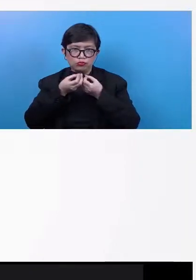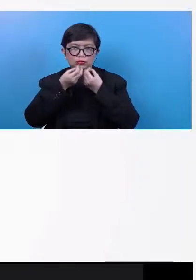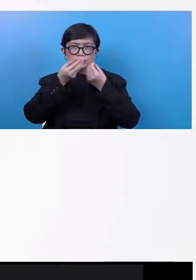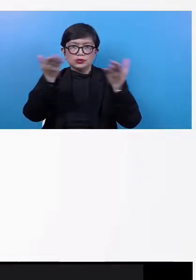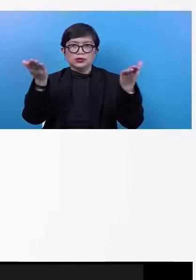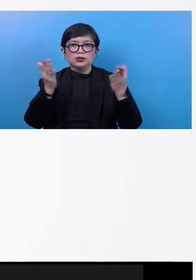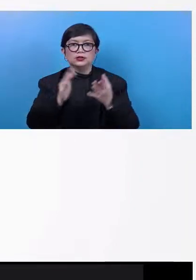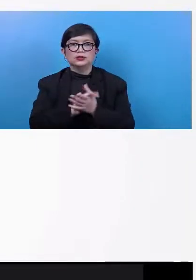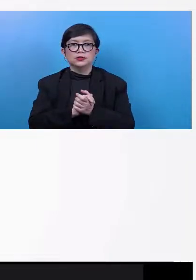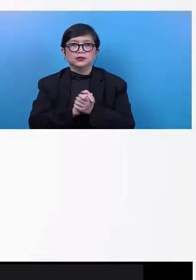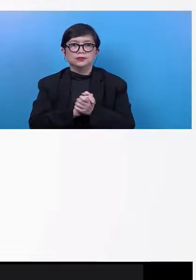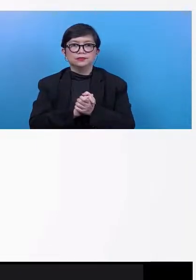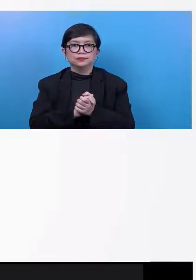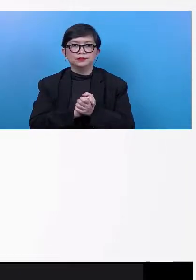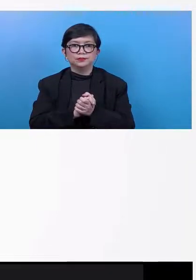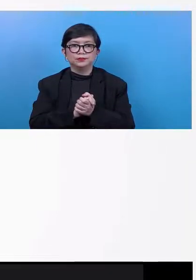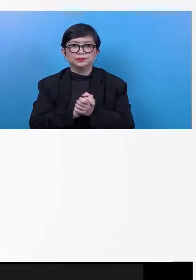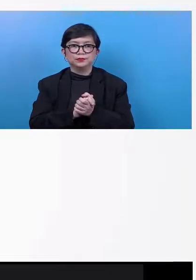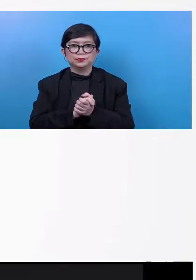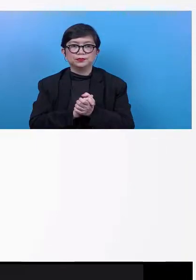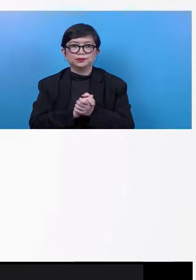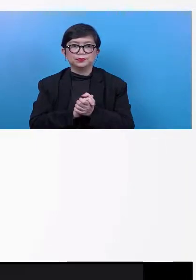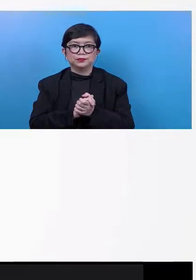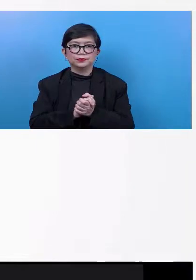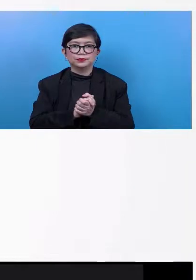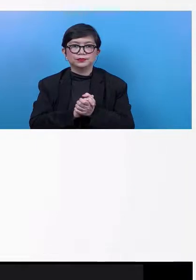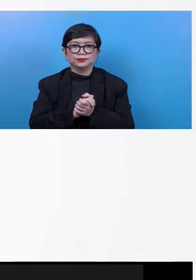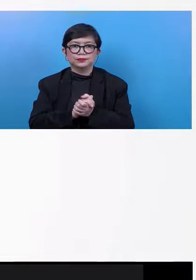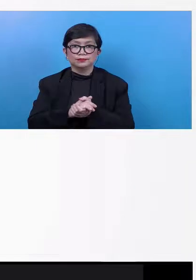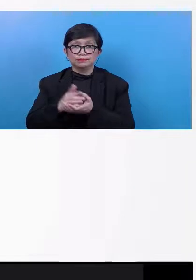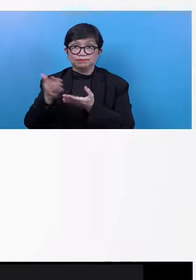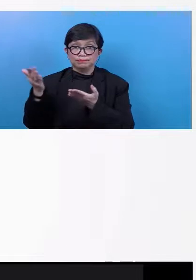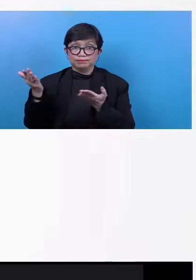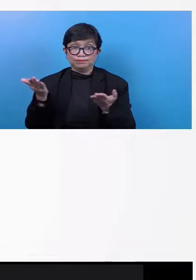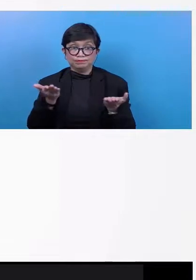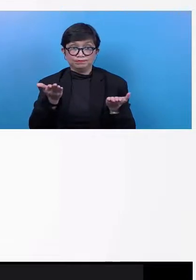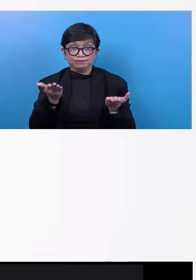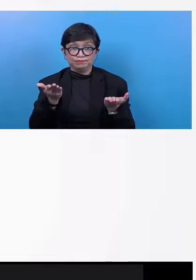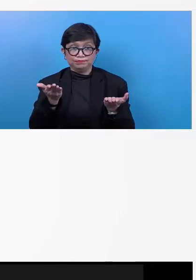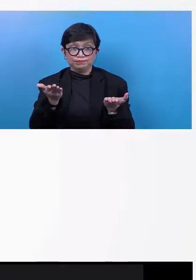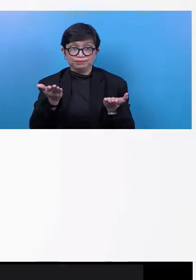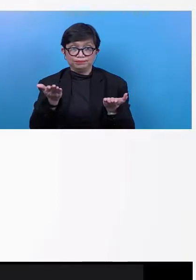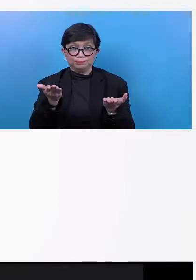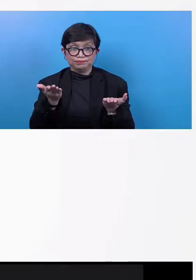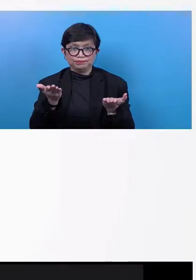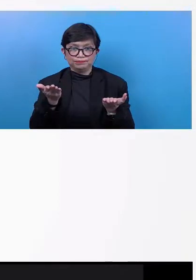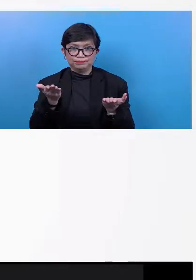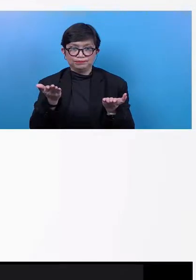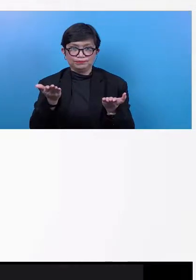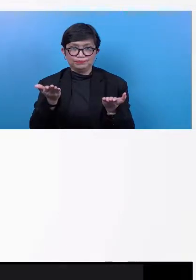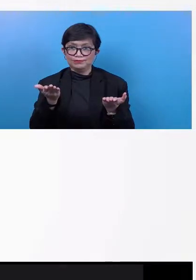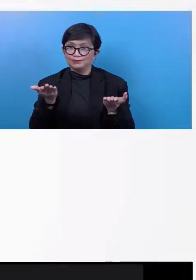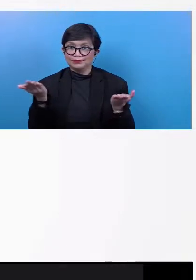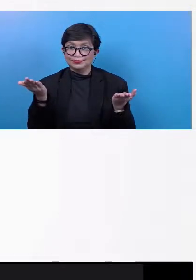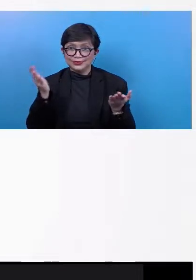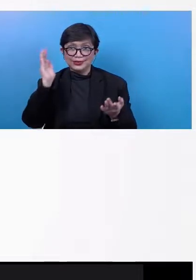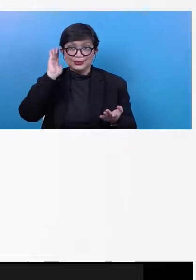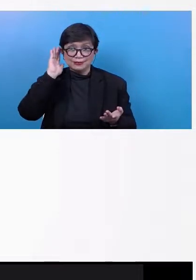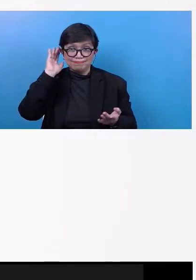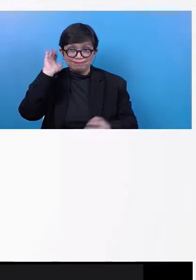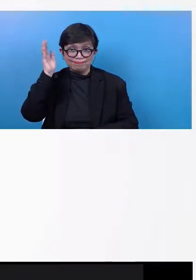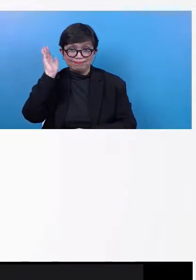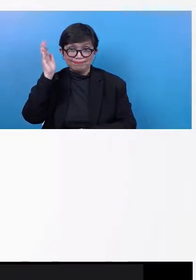Varga, and following that, Dr. Trump. Now, Liz, you heard the remarks from